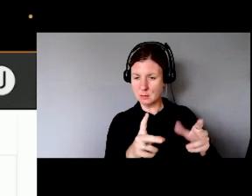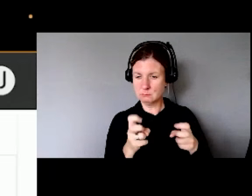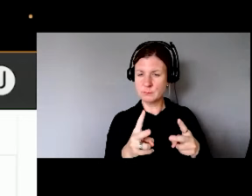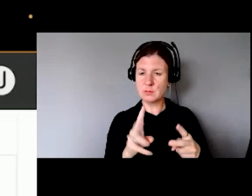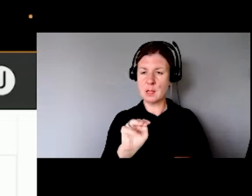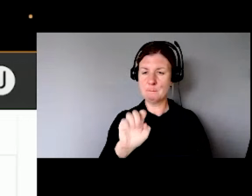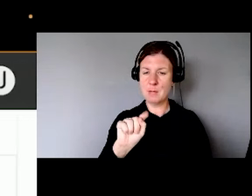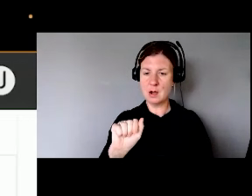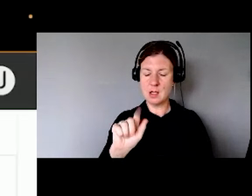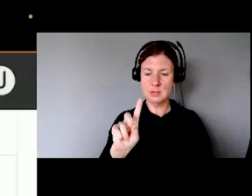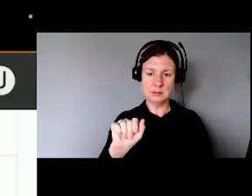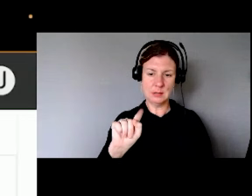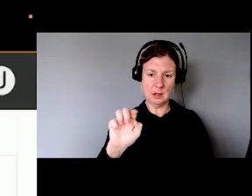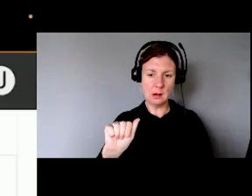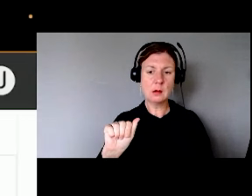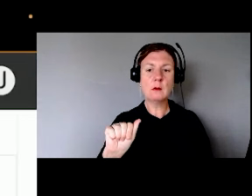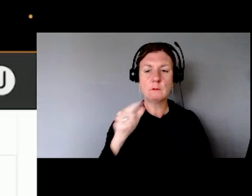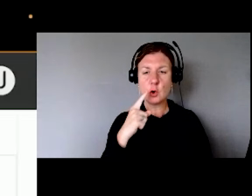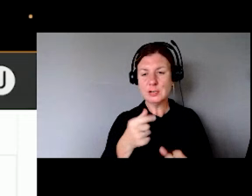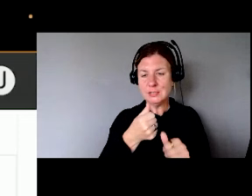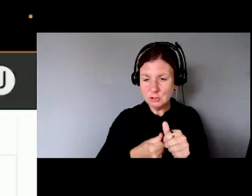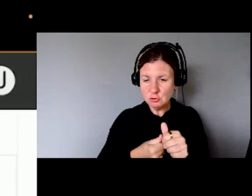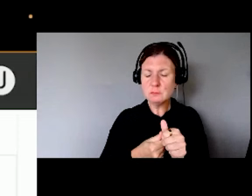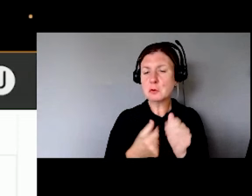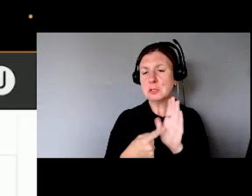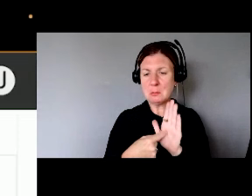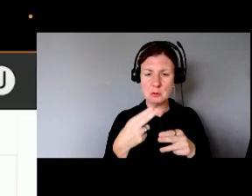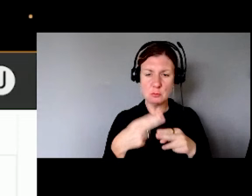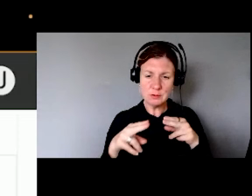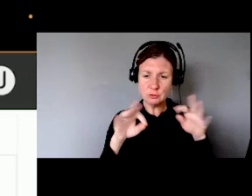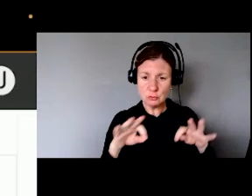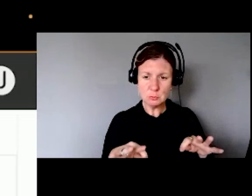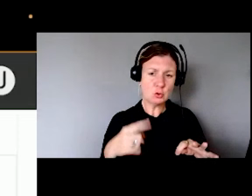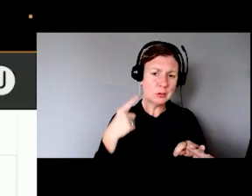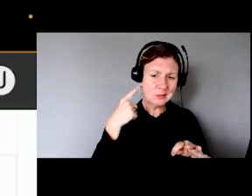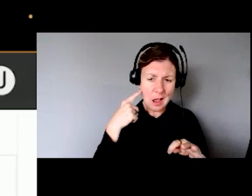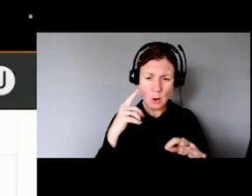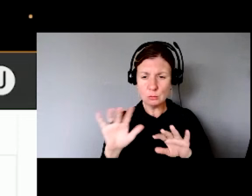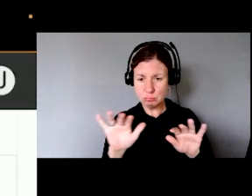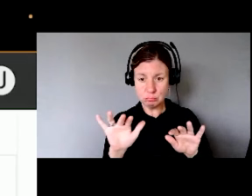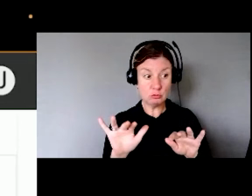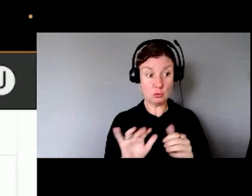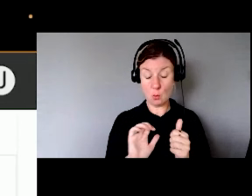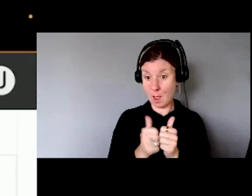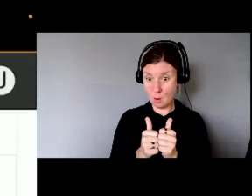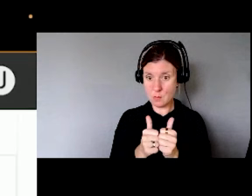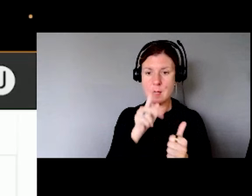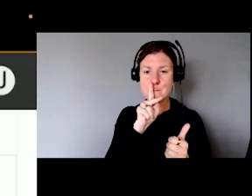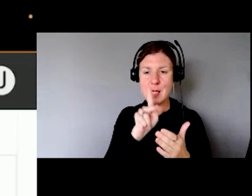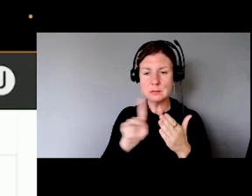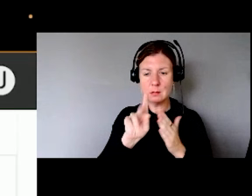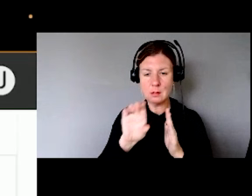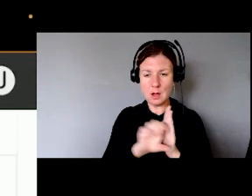image, video, or sound files. You can do this by clicking on the pencil icon located just